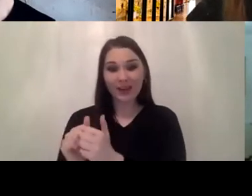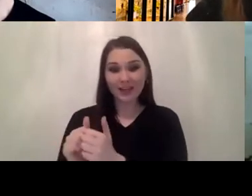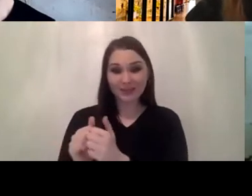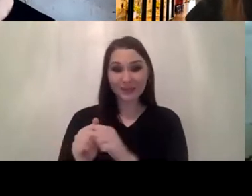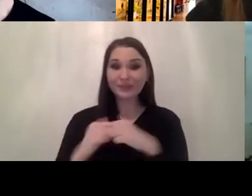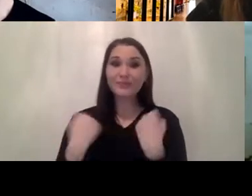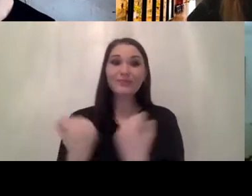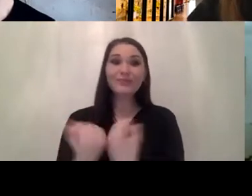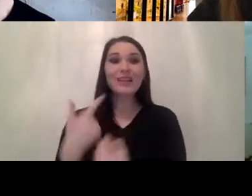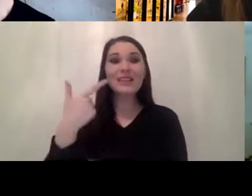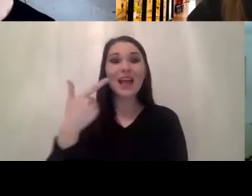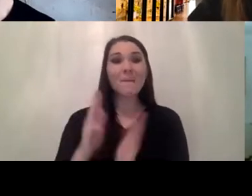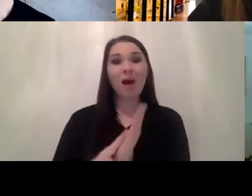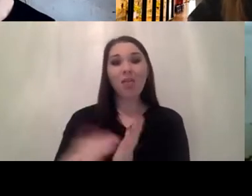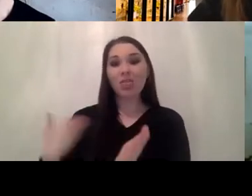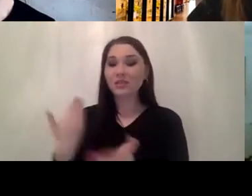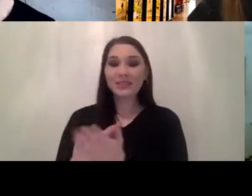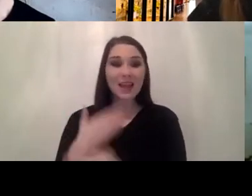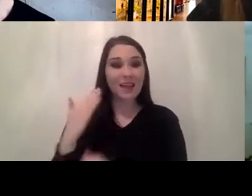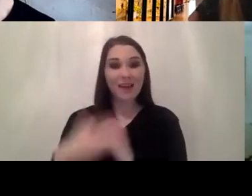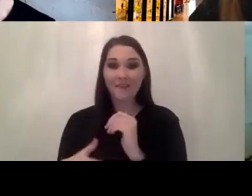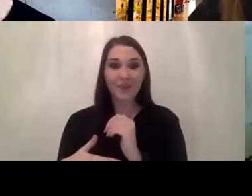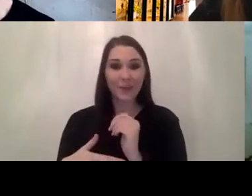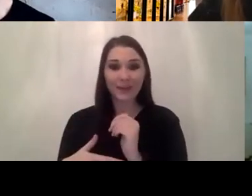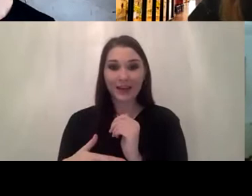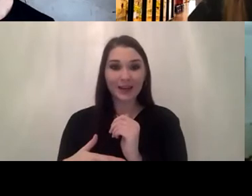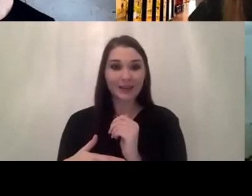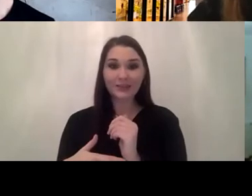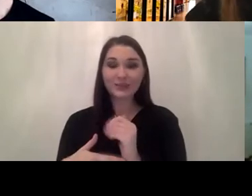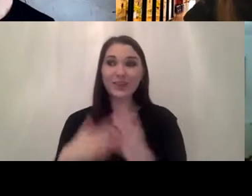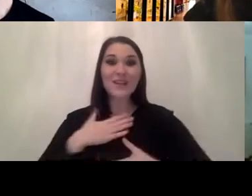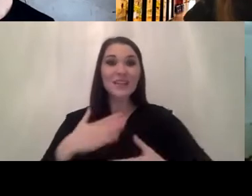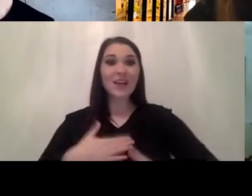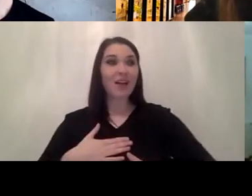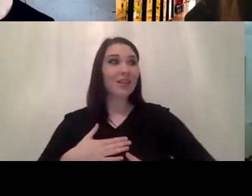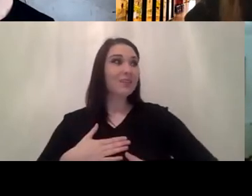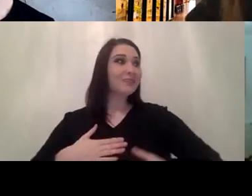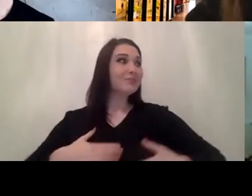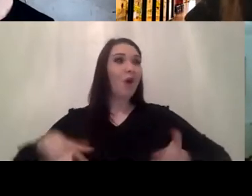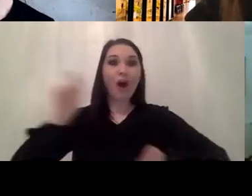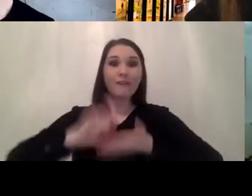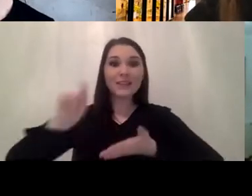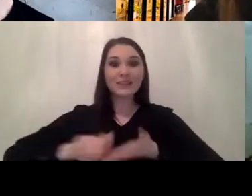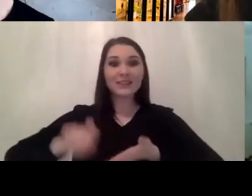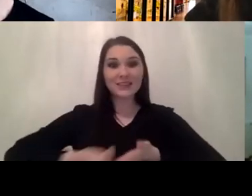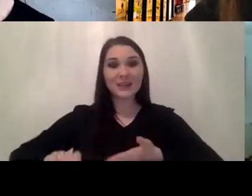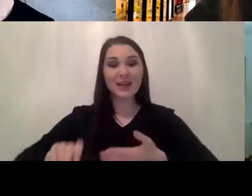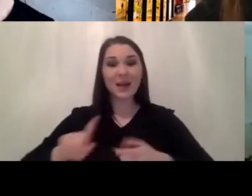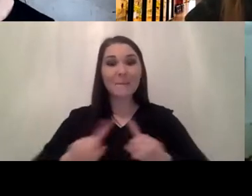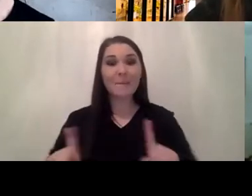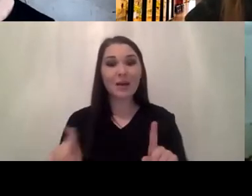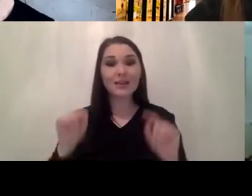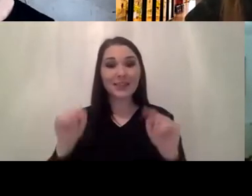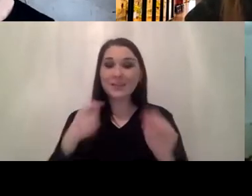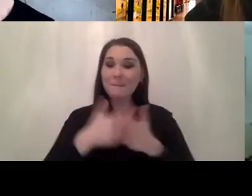last 6-7 months and actually never been to kind of, you know, in physical environment. But this is all like, you know, the